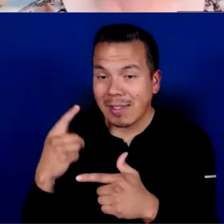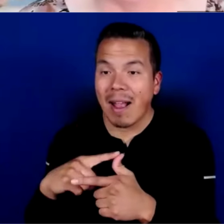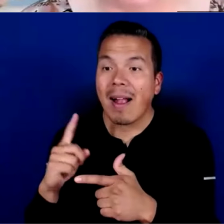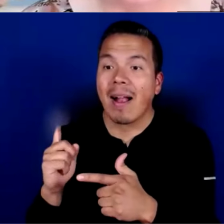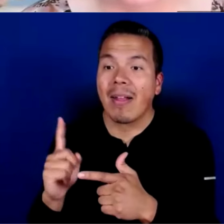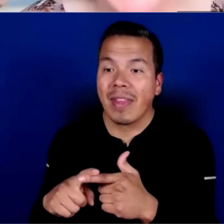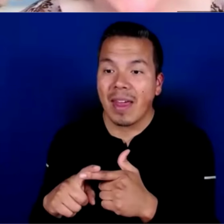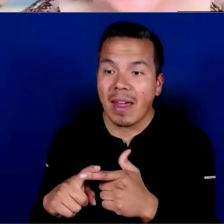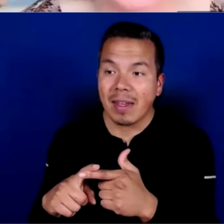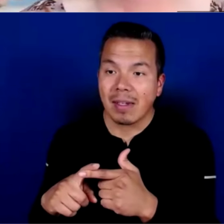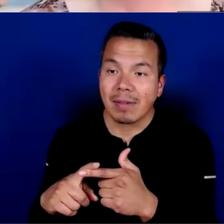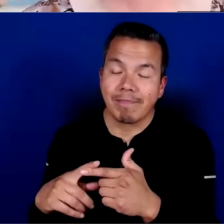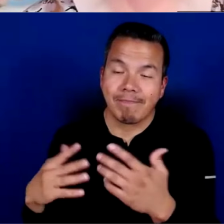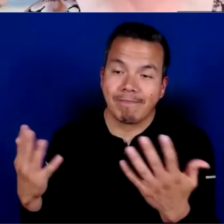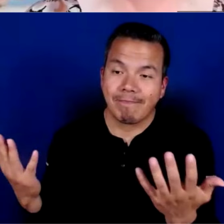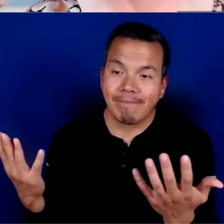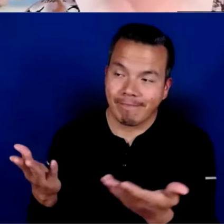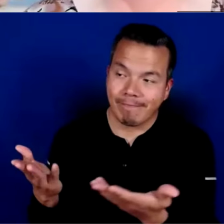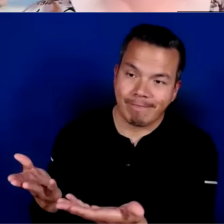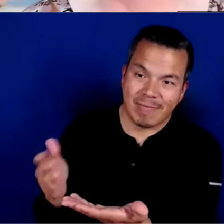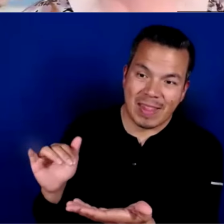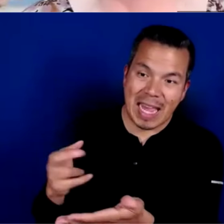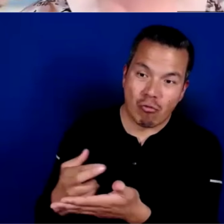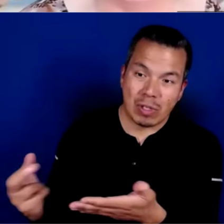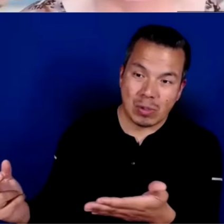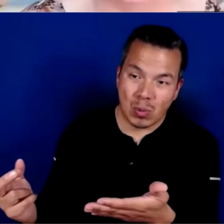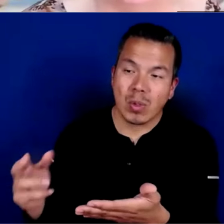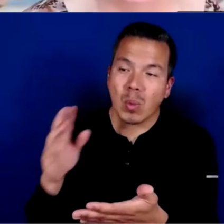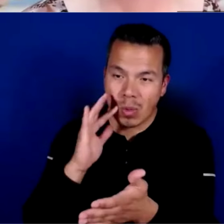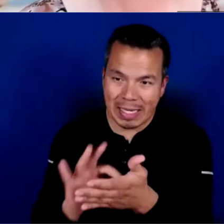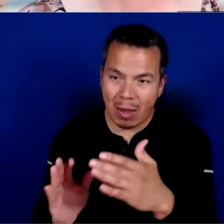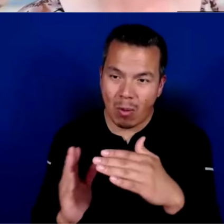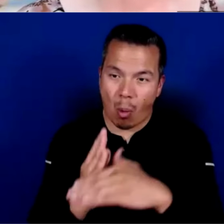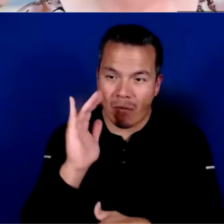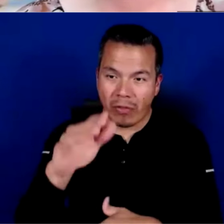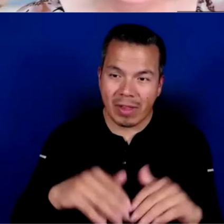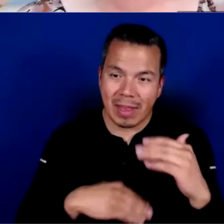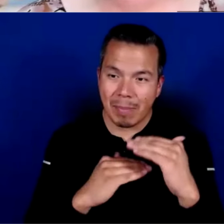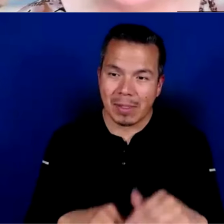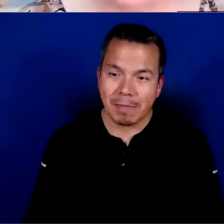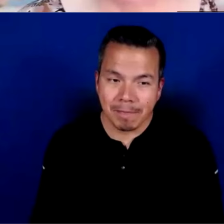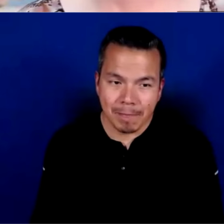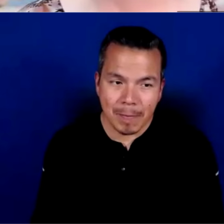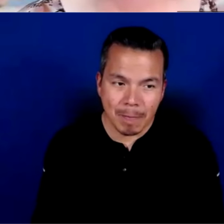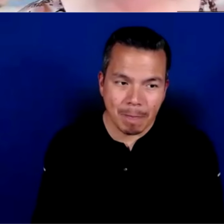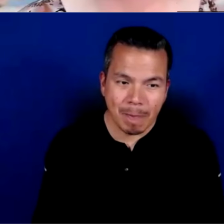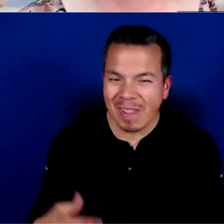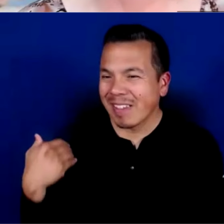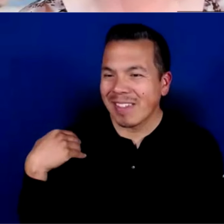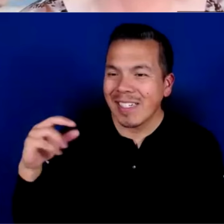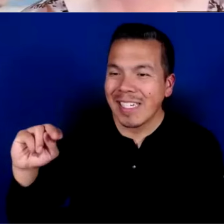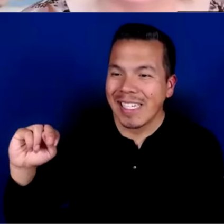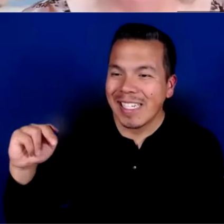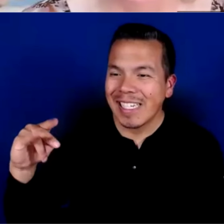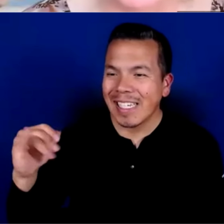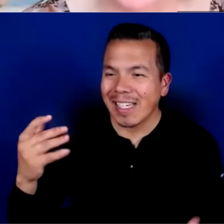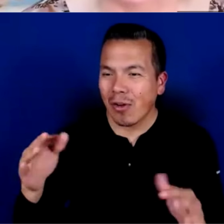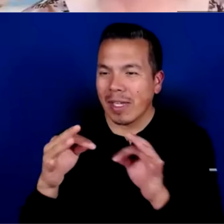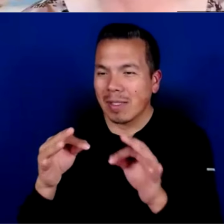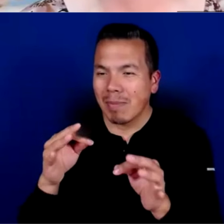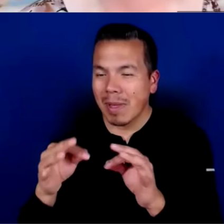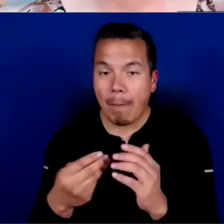you've got a countable resource that could put you over the resource limit. And as Nikki mentioned, money saved in an